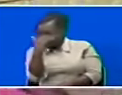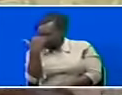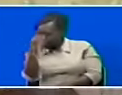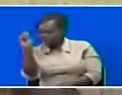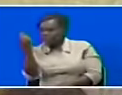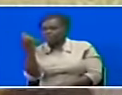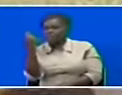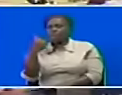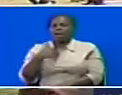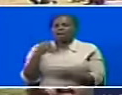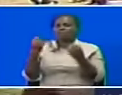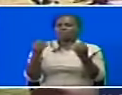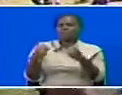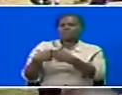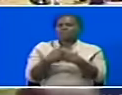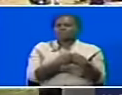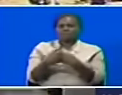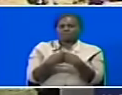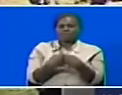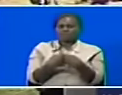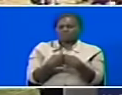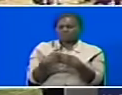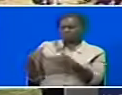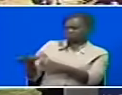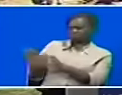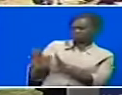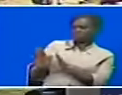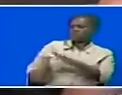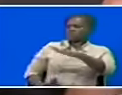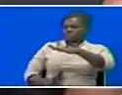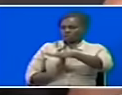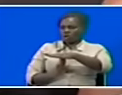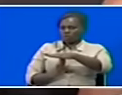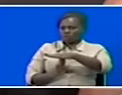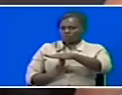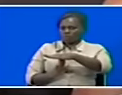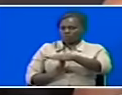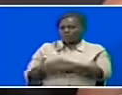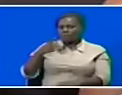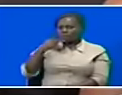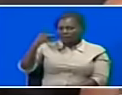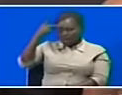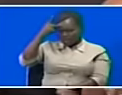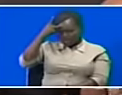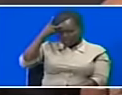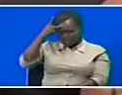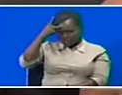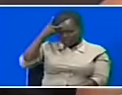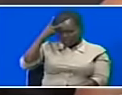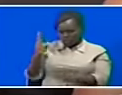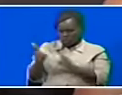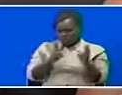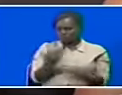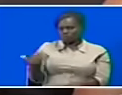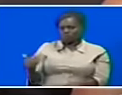Kenya face so many challenges, with stigmatization topping the list. So even the parents of neurotypical kids also